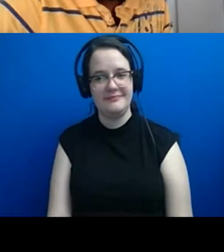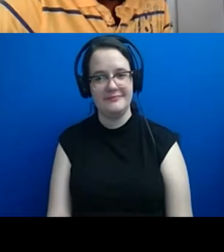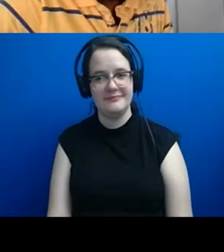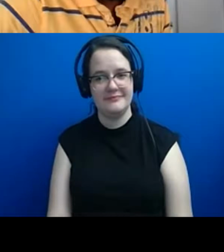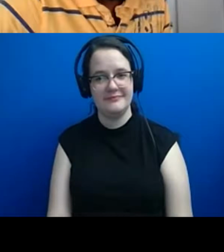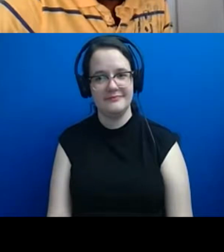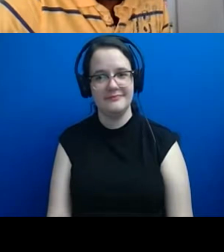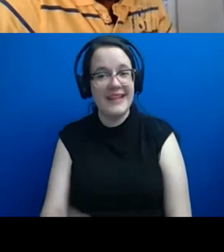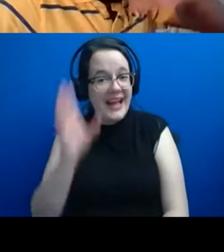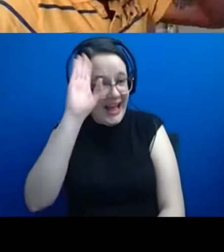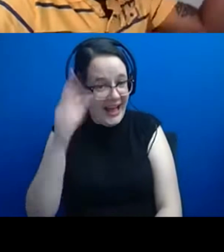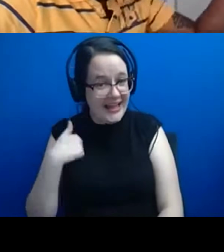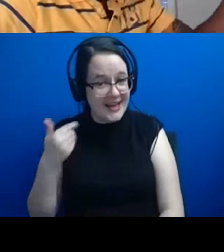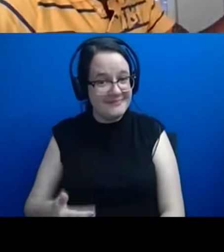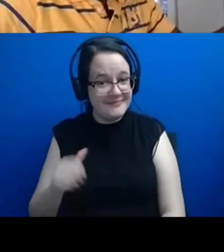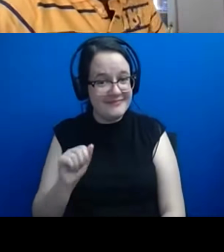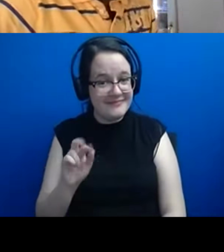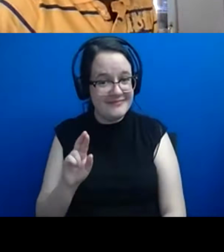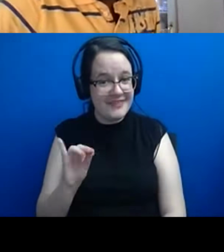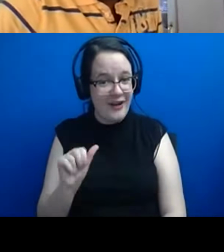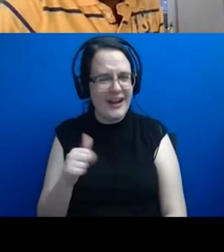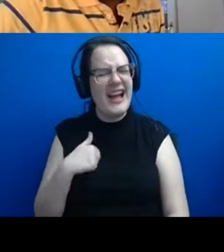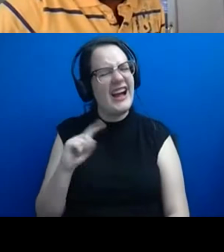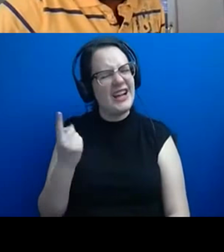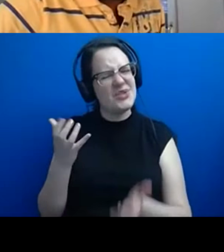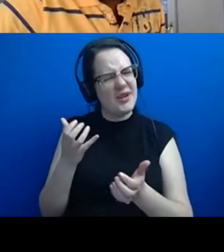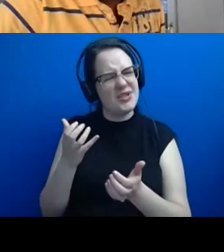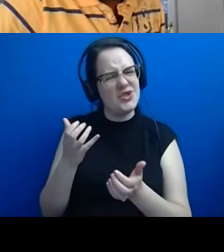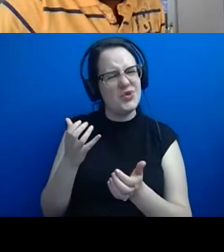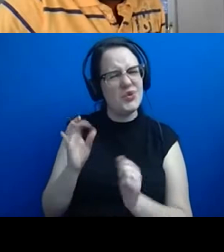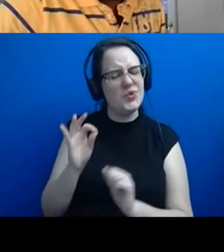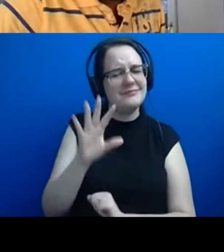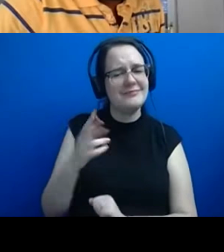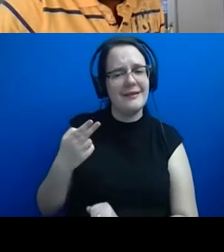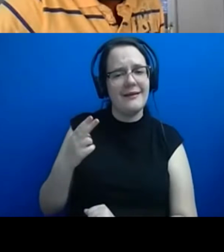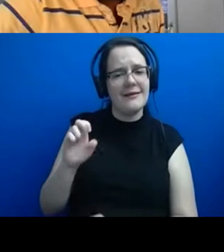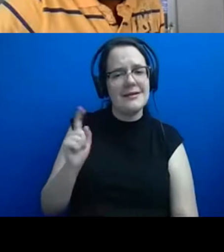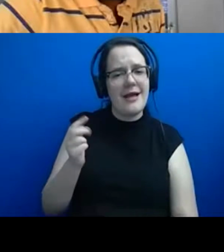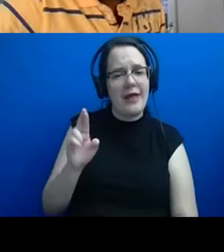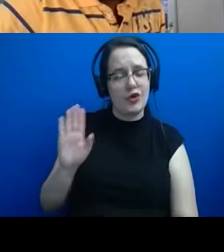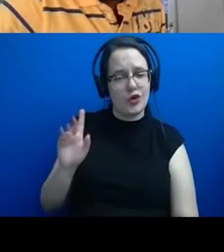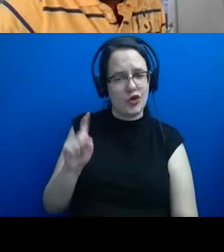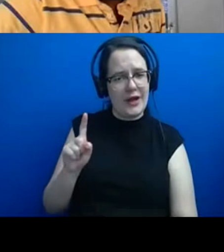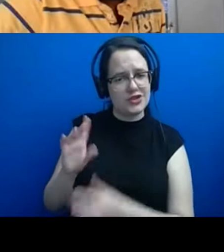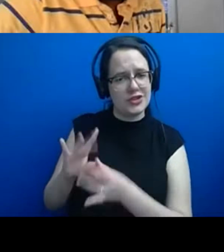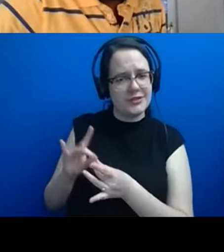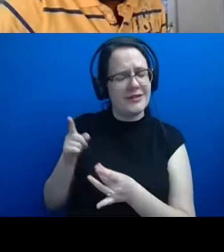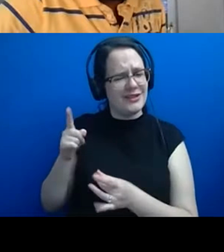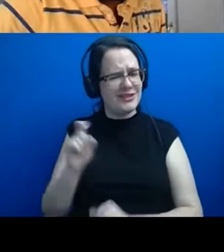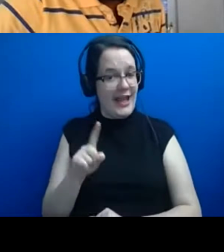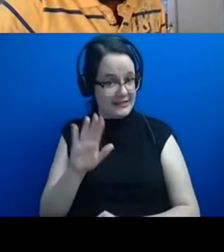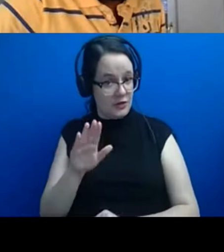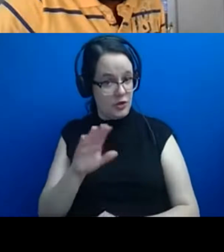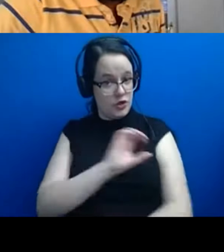Hi, it's Aria. I just wanted to lift up Heather's question. Heather popped into the chat. Is the Strong Museum still open for early